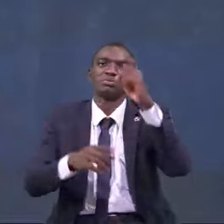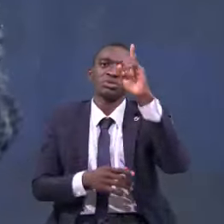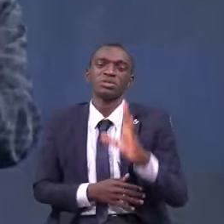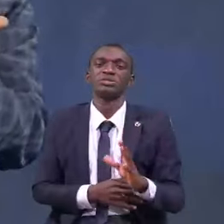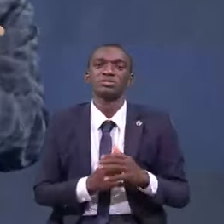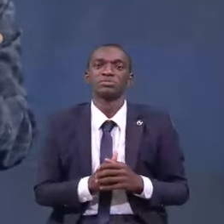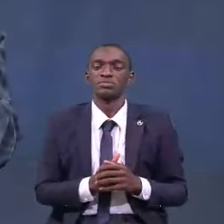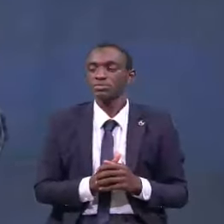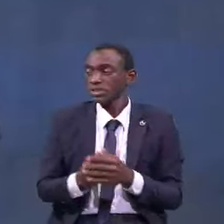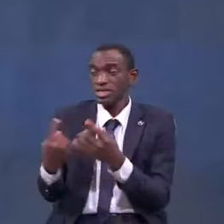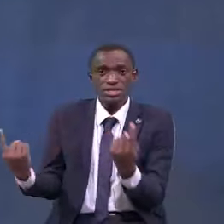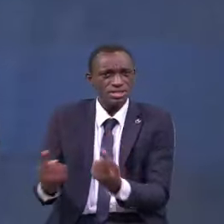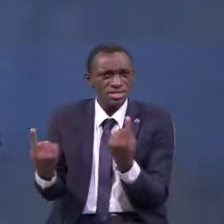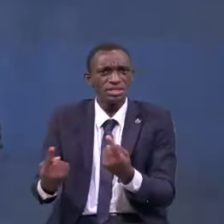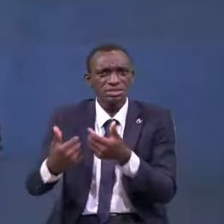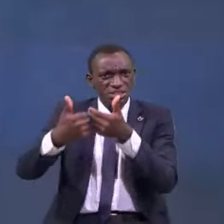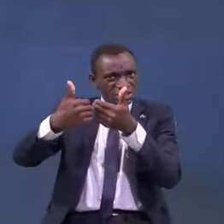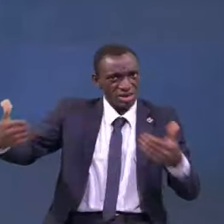Sin separates us from God.